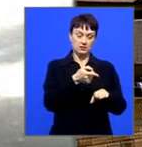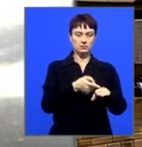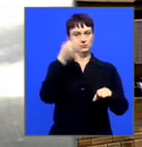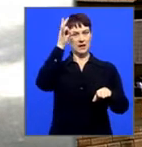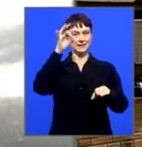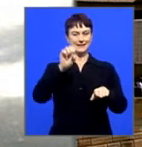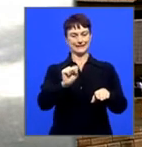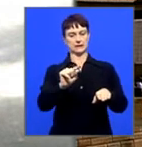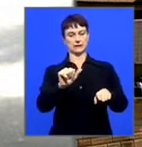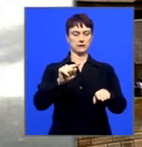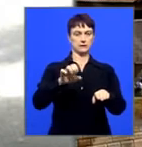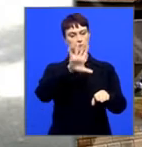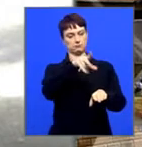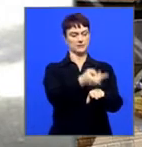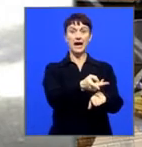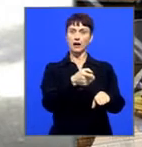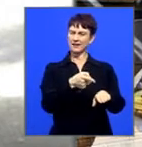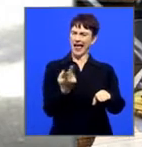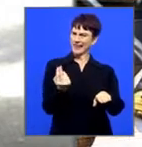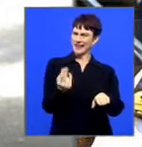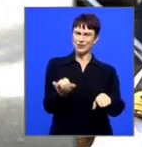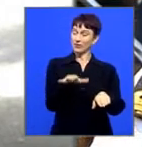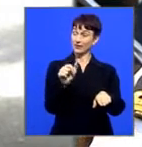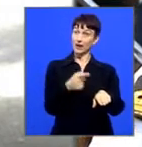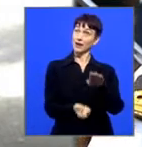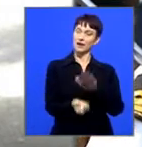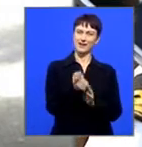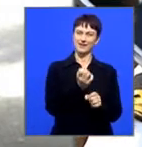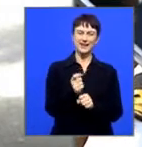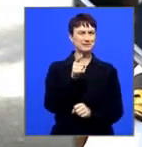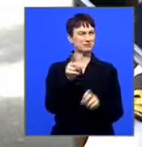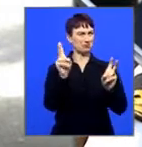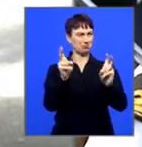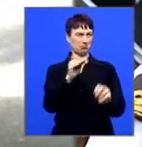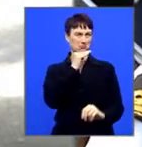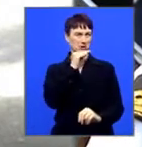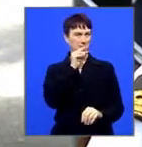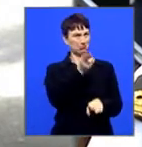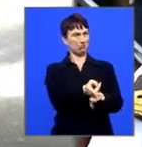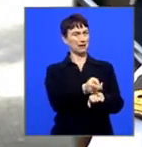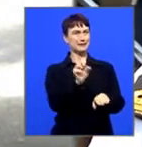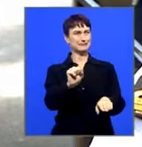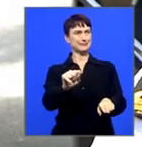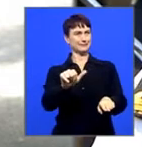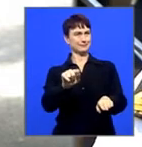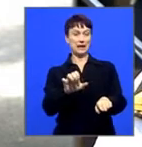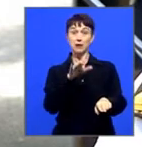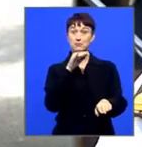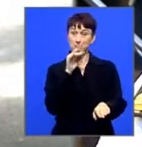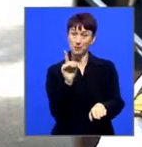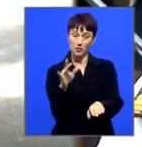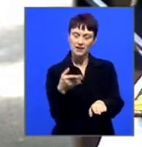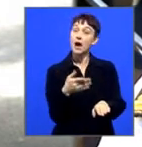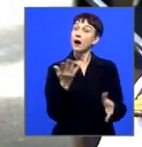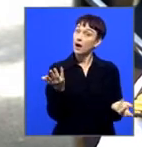It's the first time that it happens. And you've always wondered, what is this lie in state definition? What is it? What does it mean? Well, it is a tradition